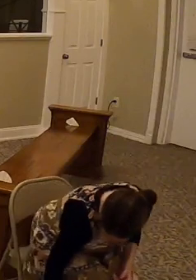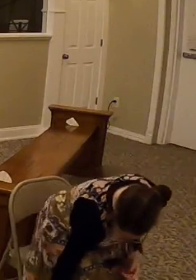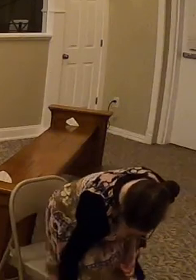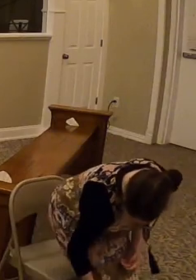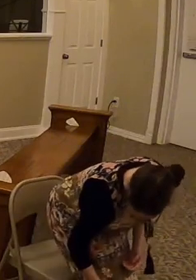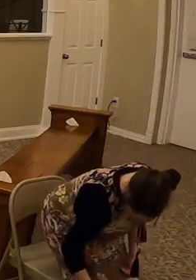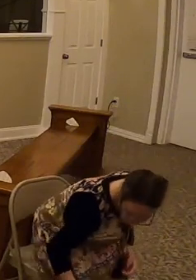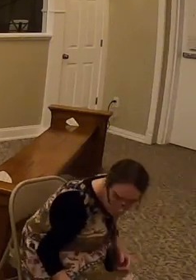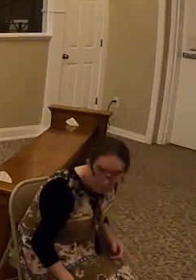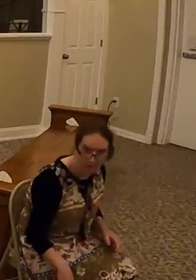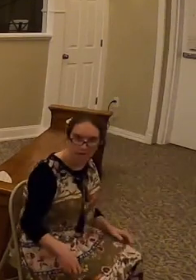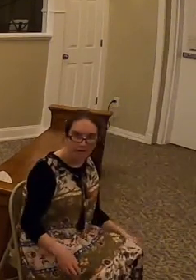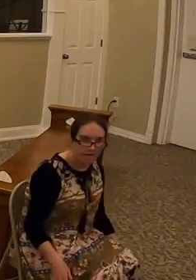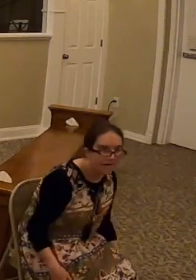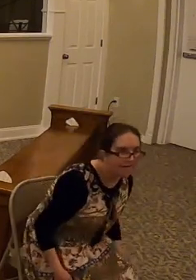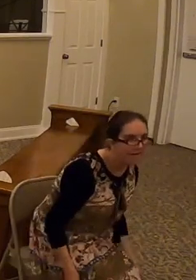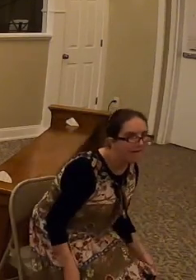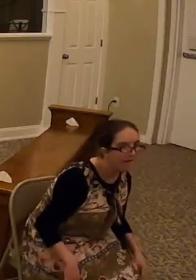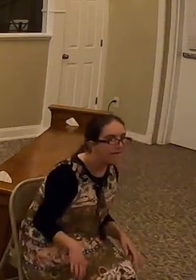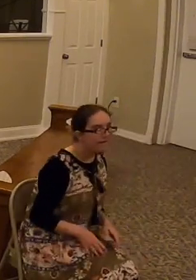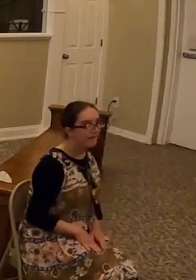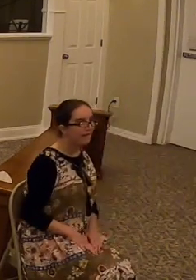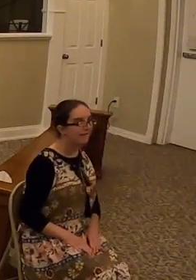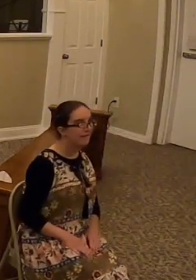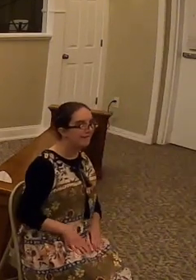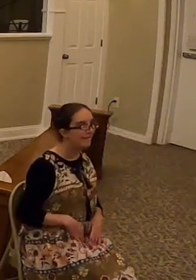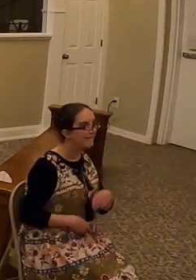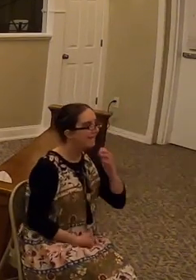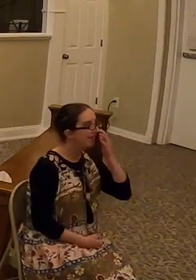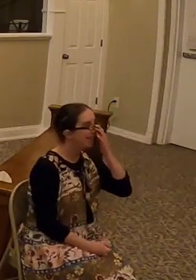Miss Laura's not got hers yet, guys.